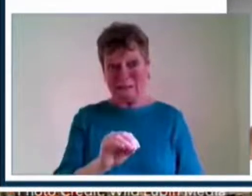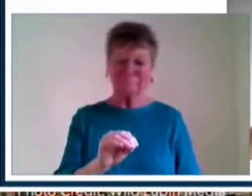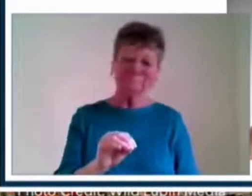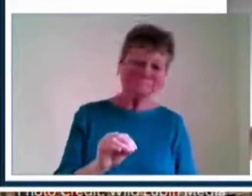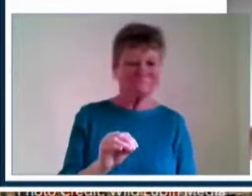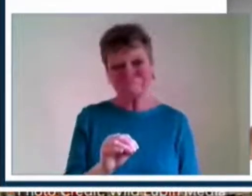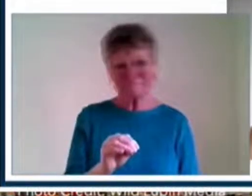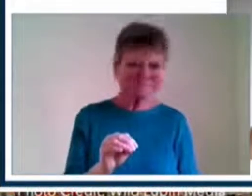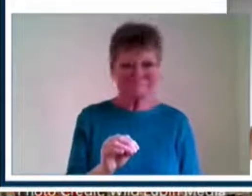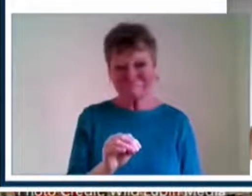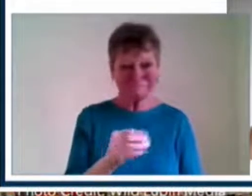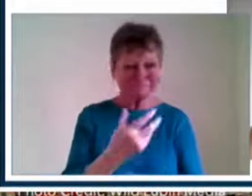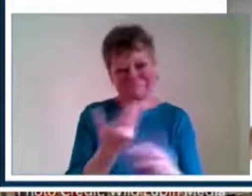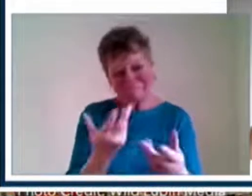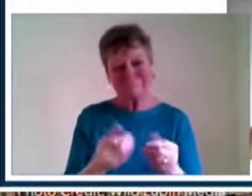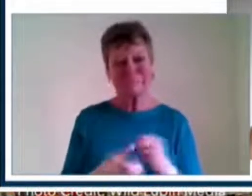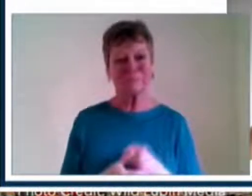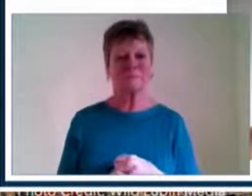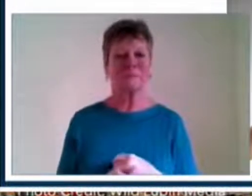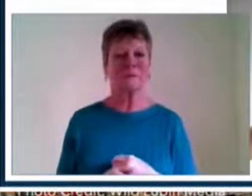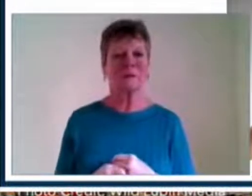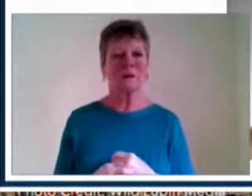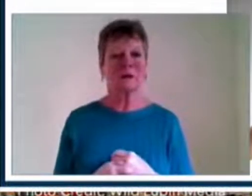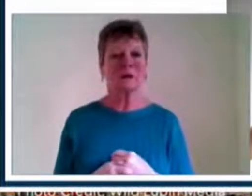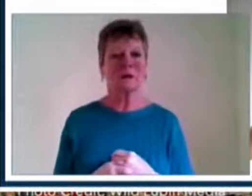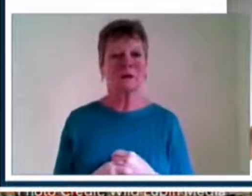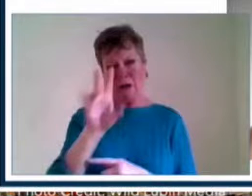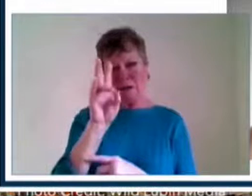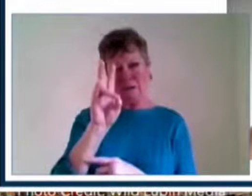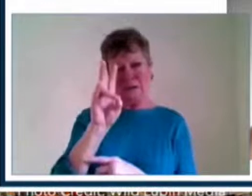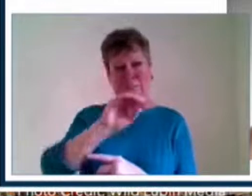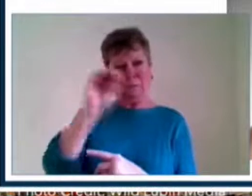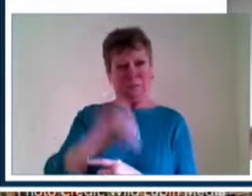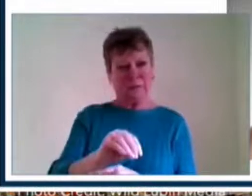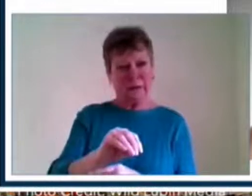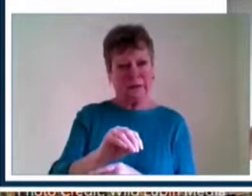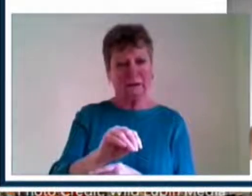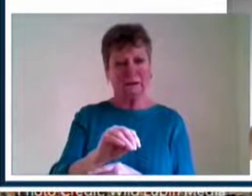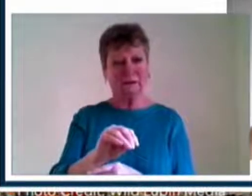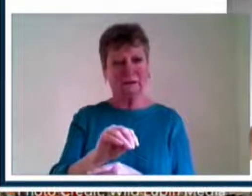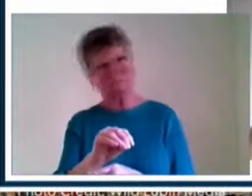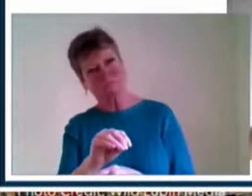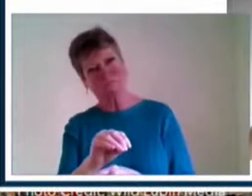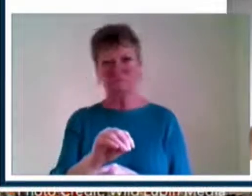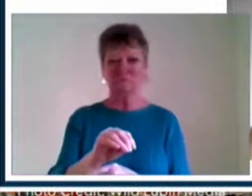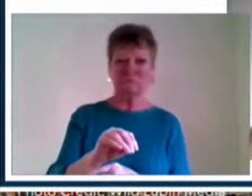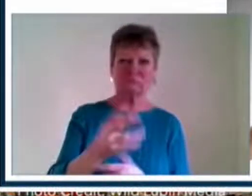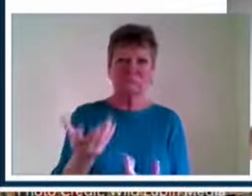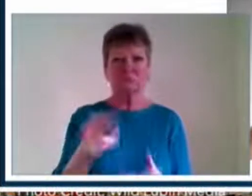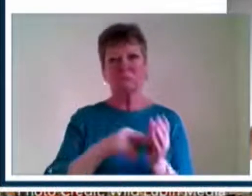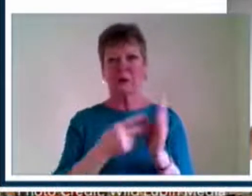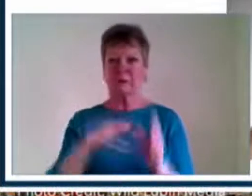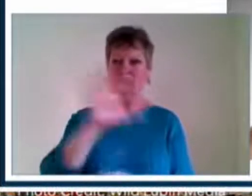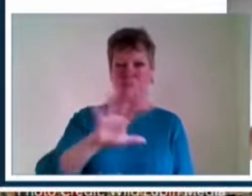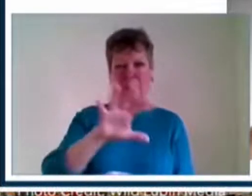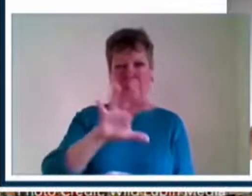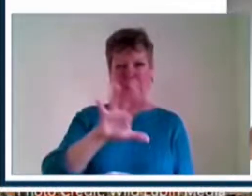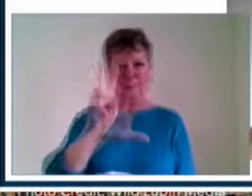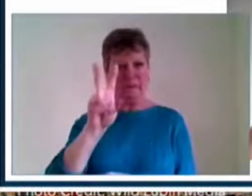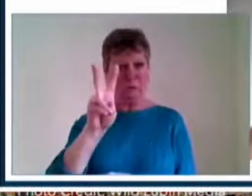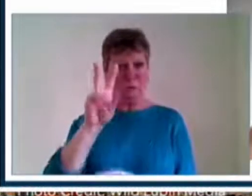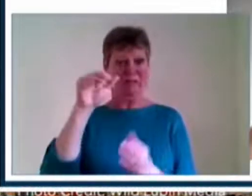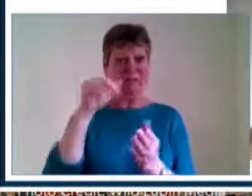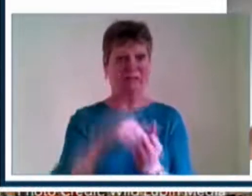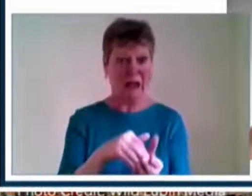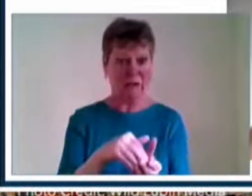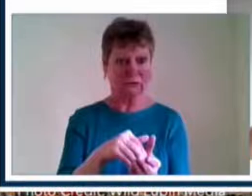in contrast, about 7% or just around 72,000 people who are eligible